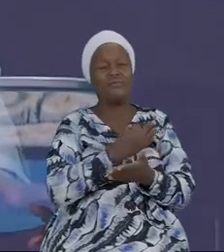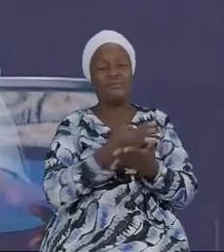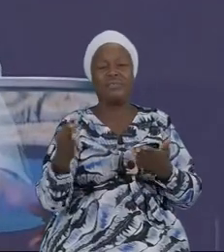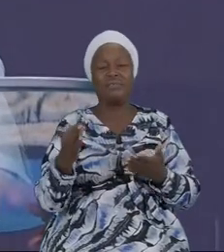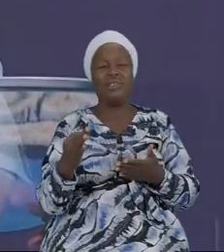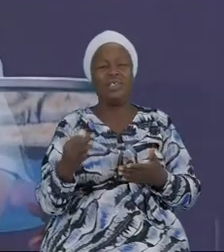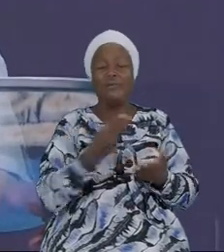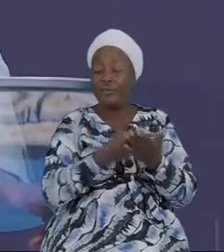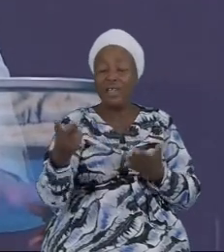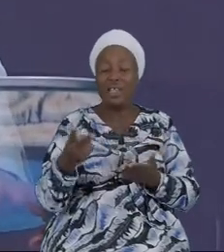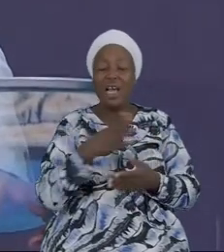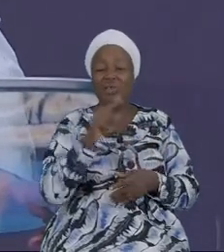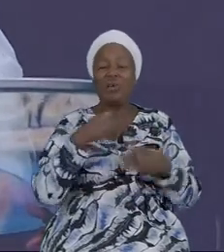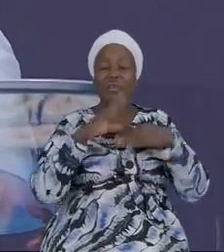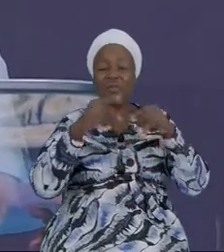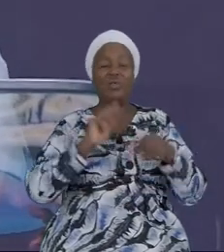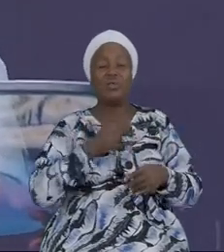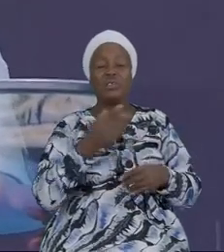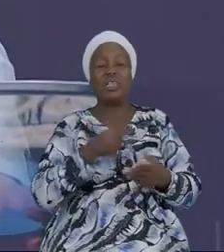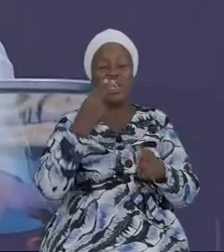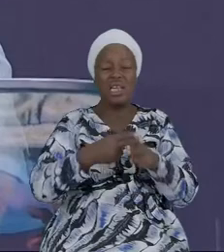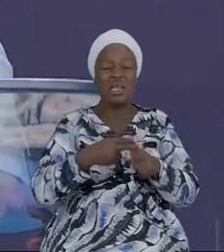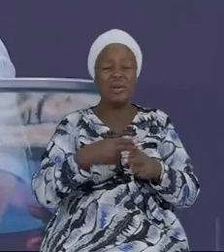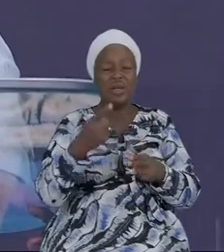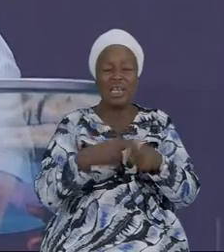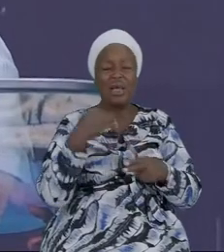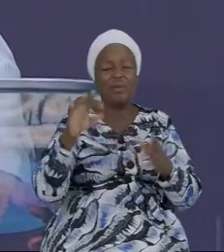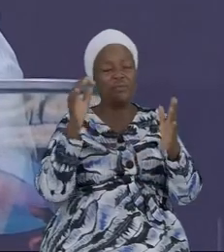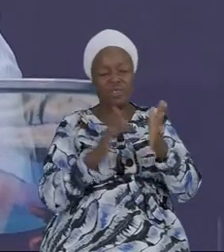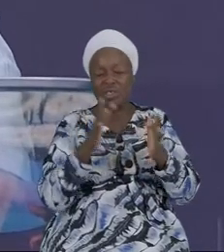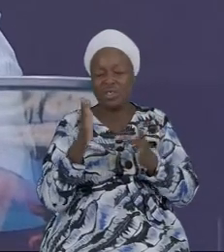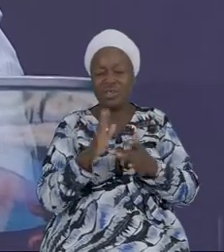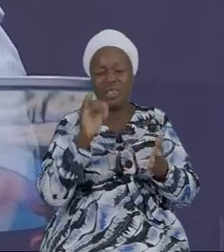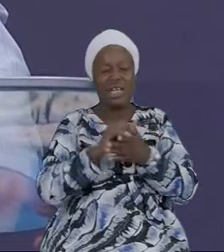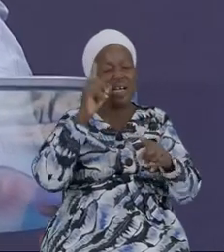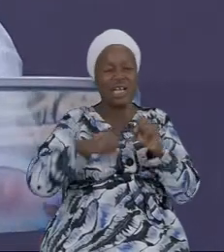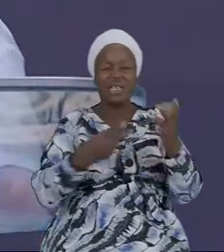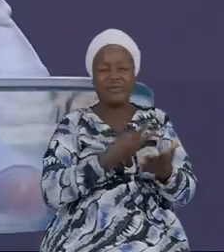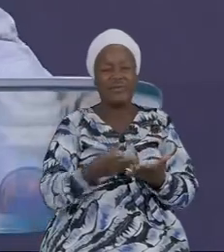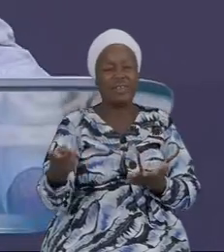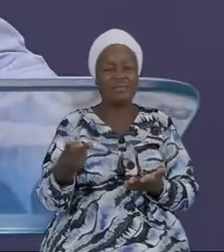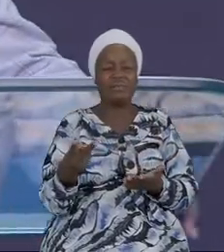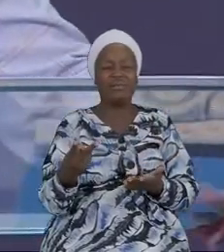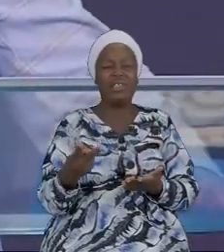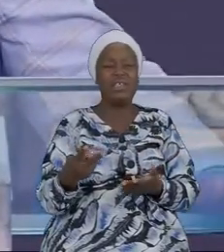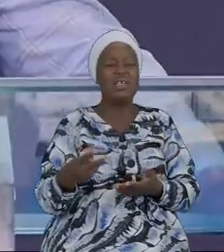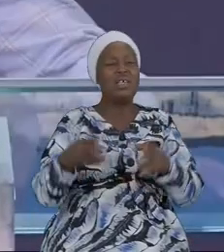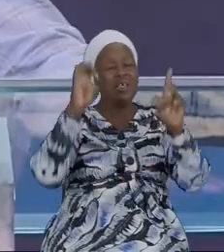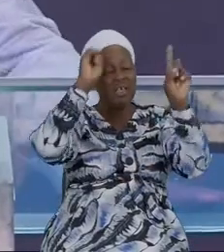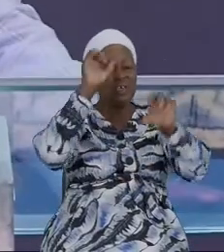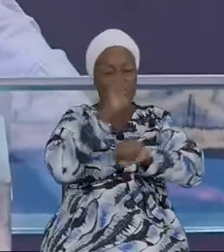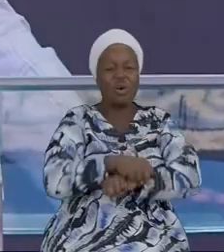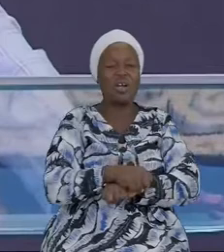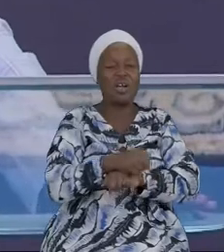And you have given us the name of Jesus that cannot fail. He conquered